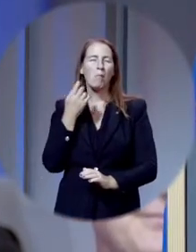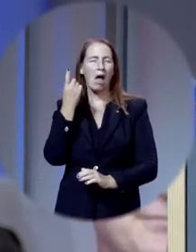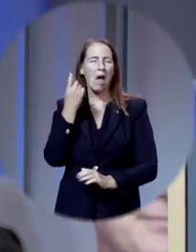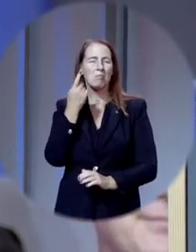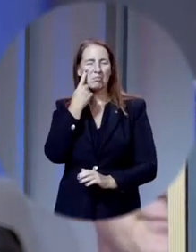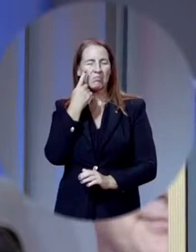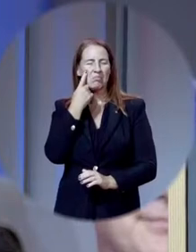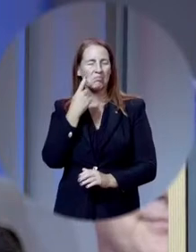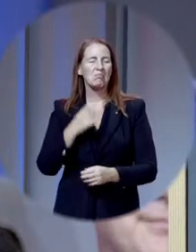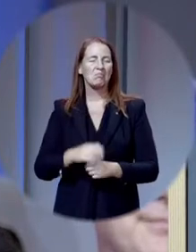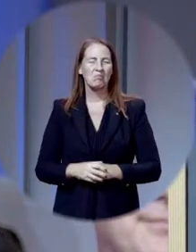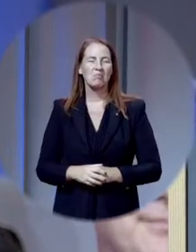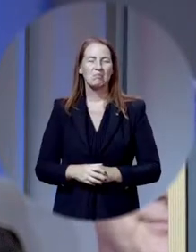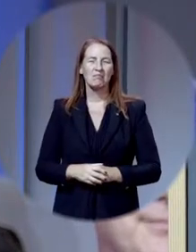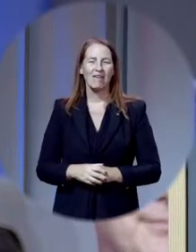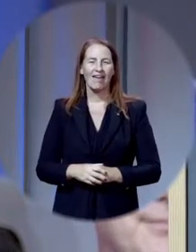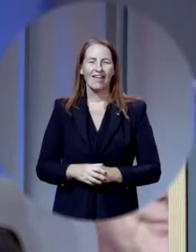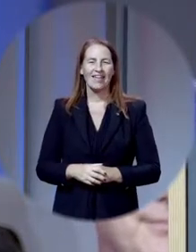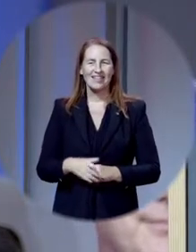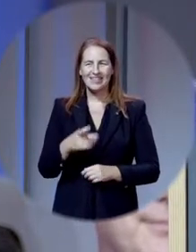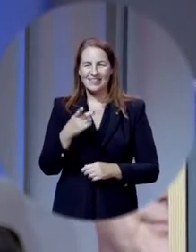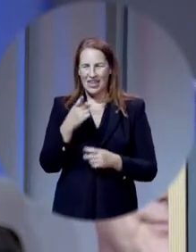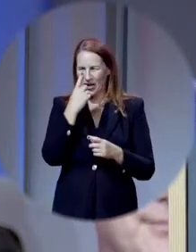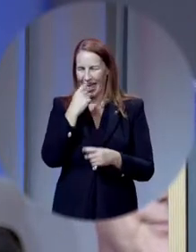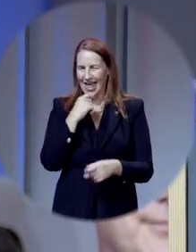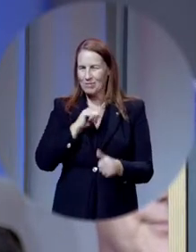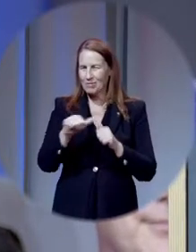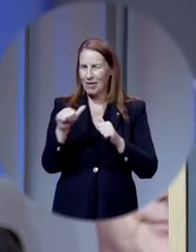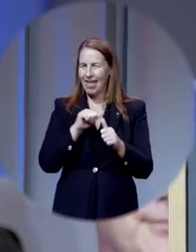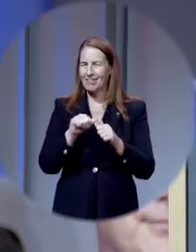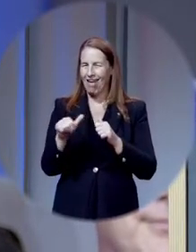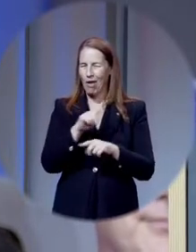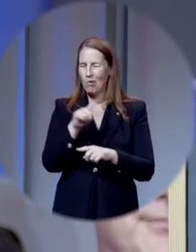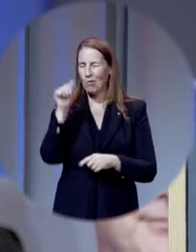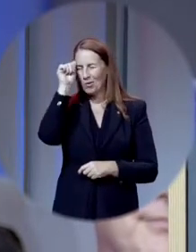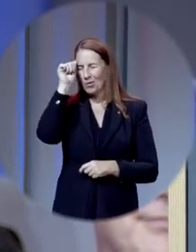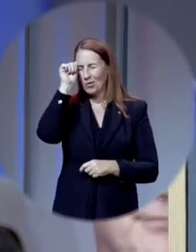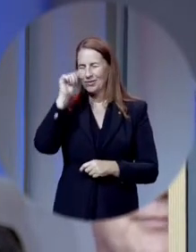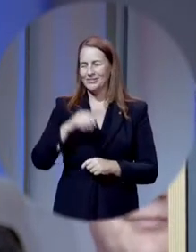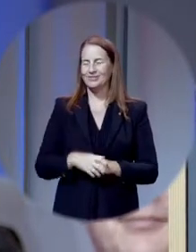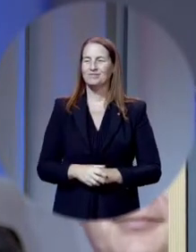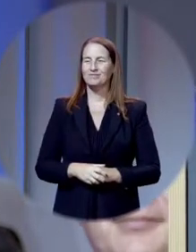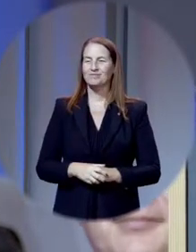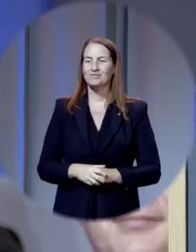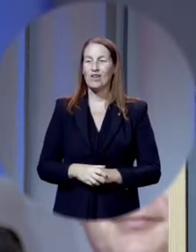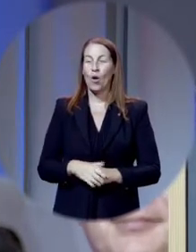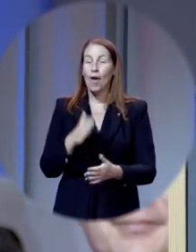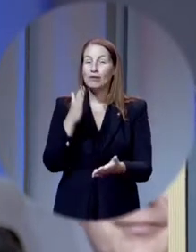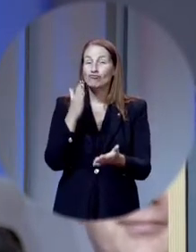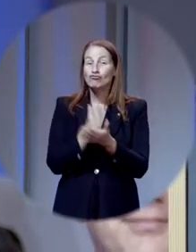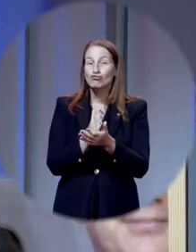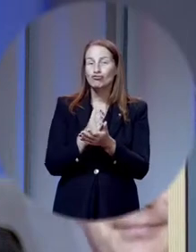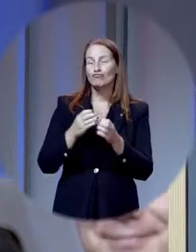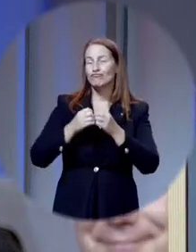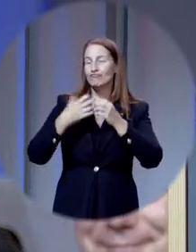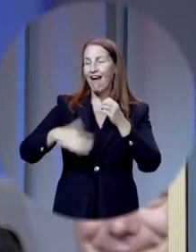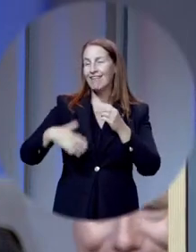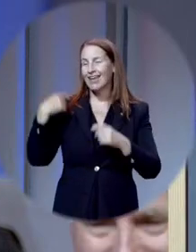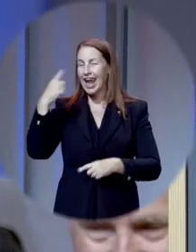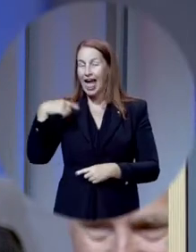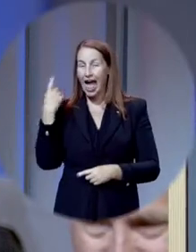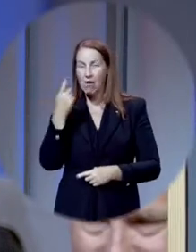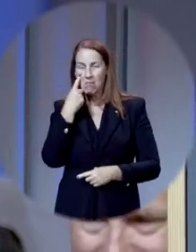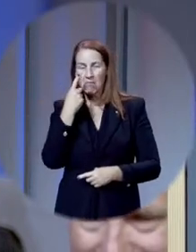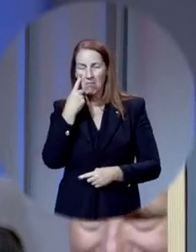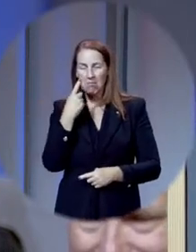I know you can do better, and you know you can do better. So with a true Brighton roar. Shall we have another go at that?